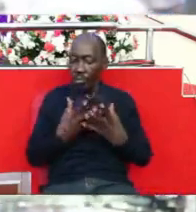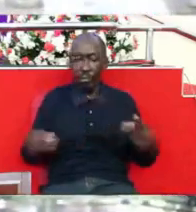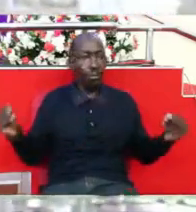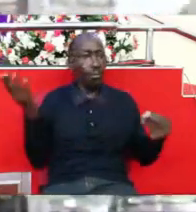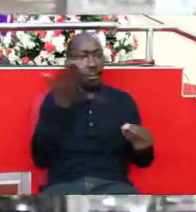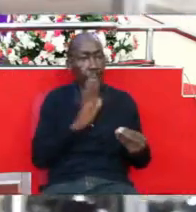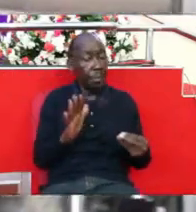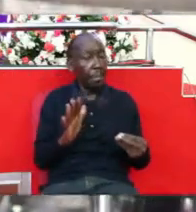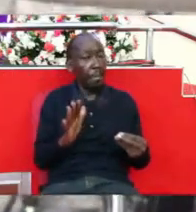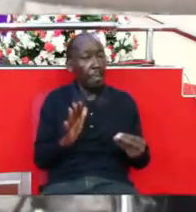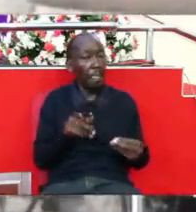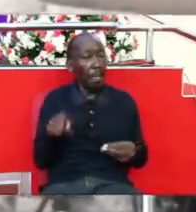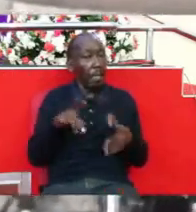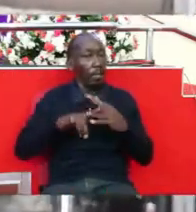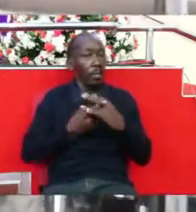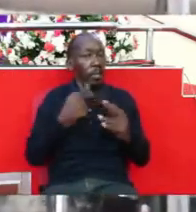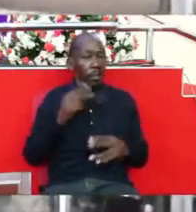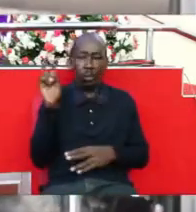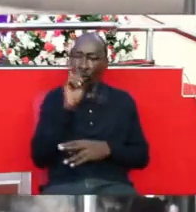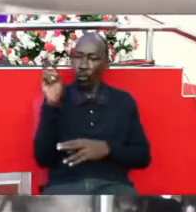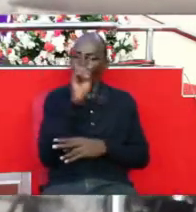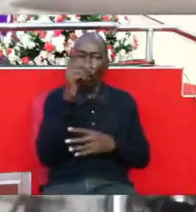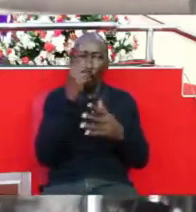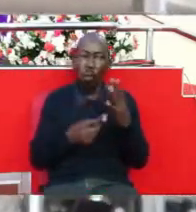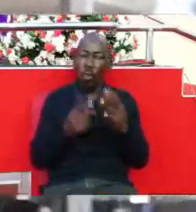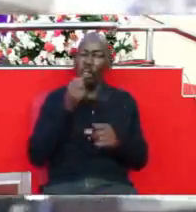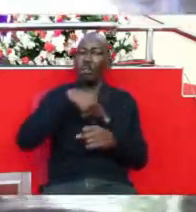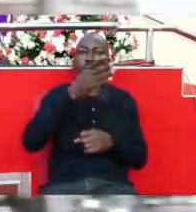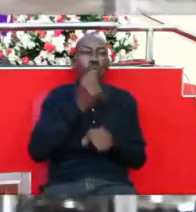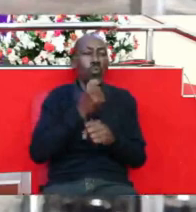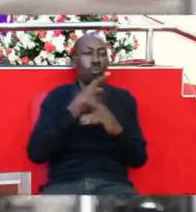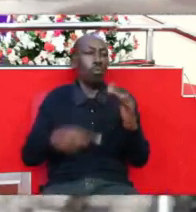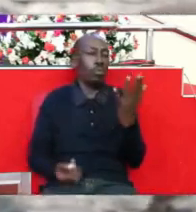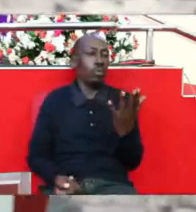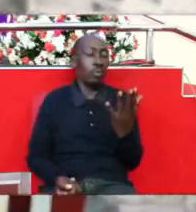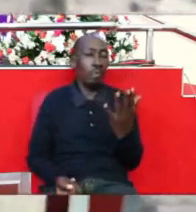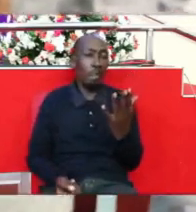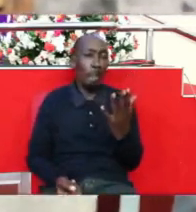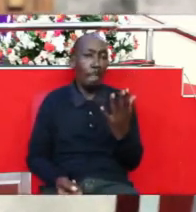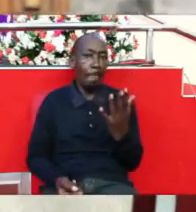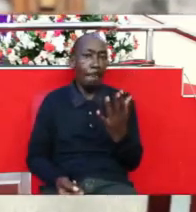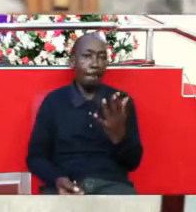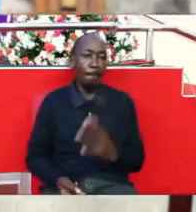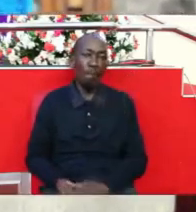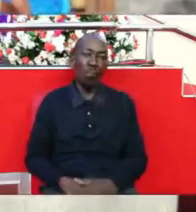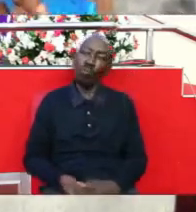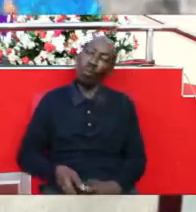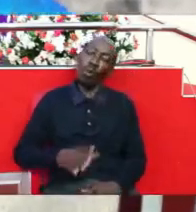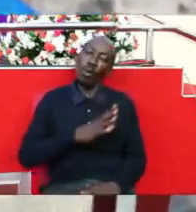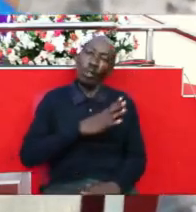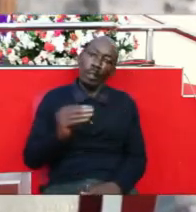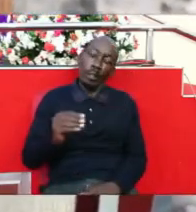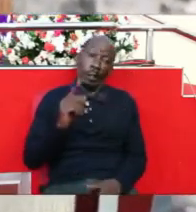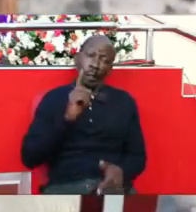yaliwaishia rasilimali zao, they began to seek what they would do. Wakaanza kuwaza watafanya nini. And as